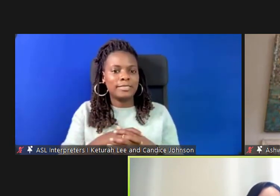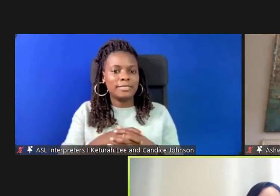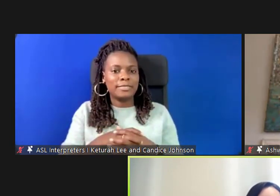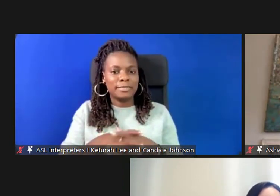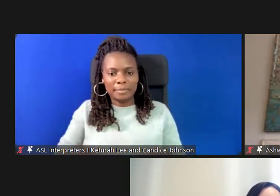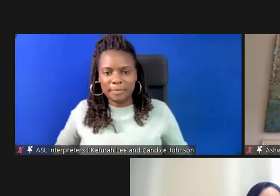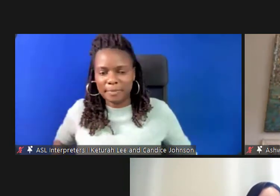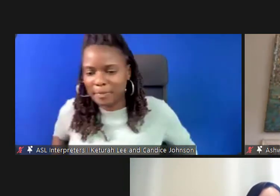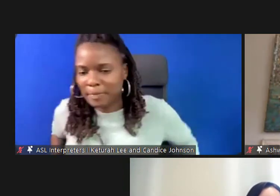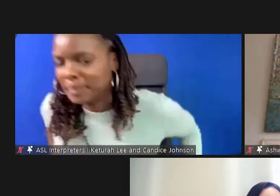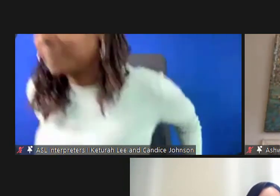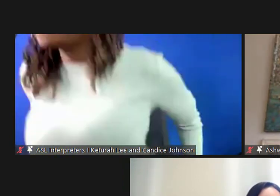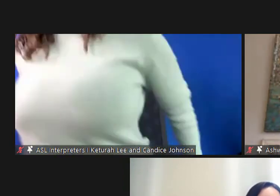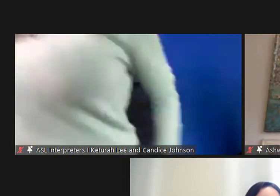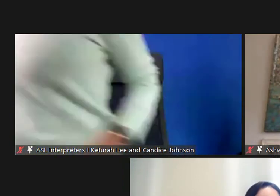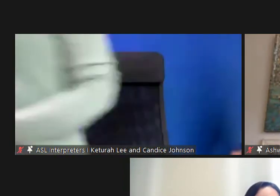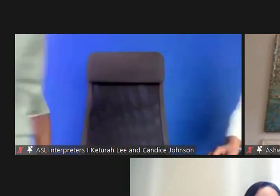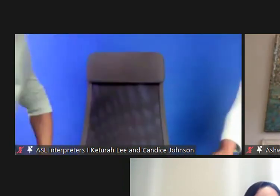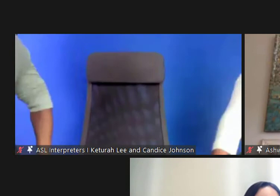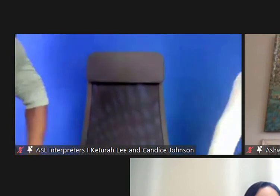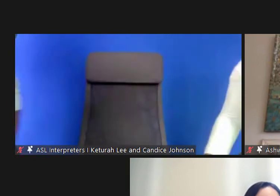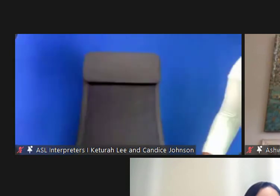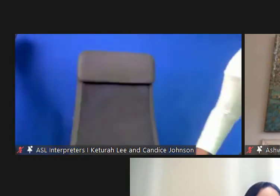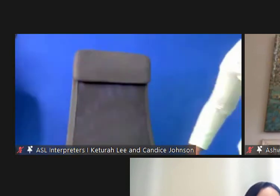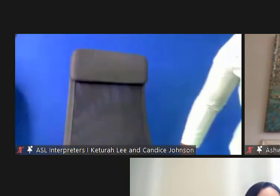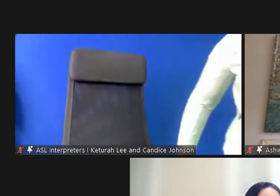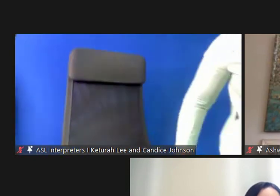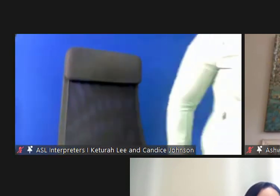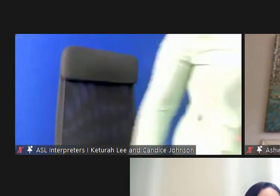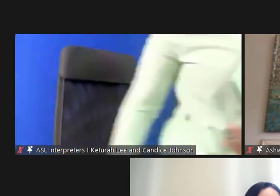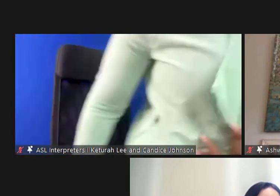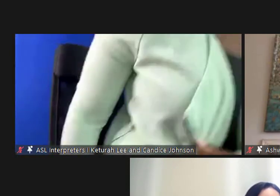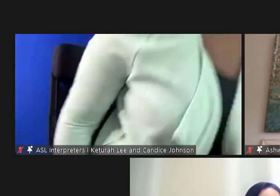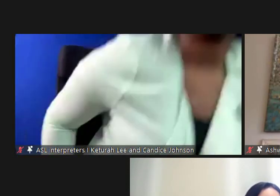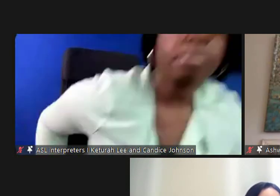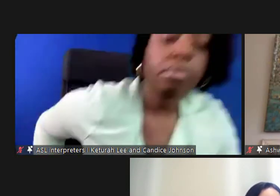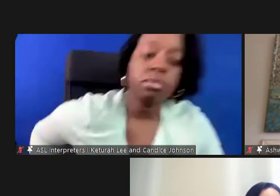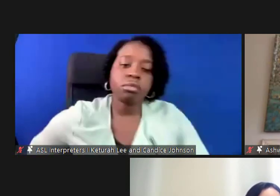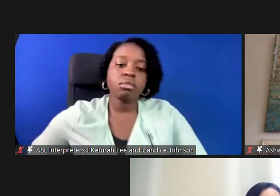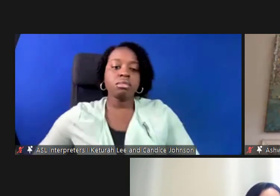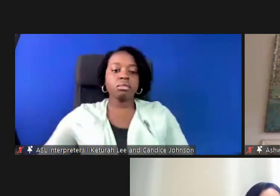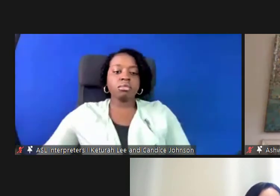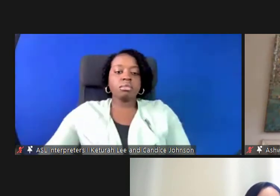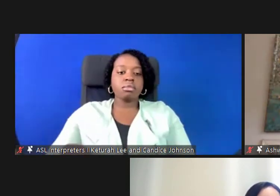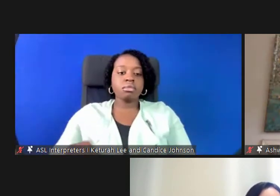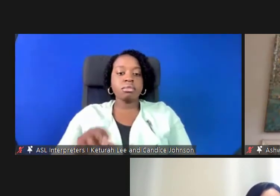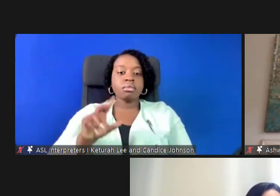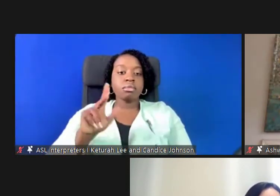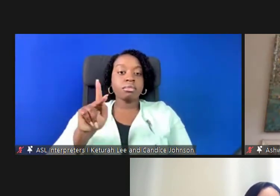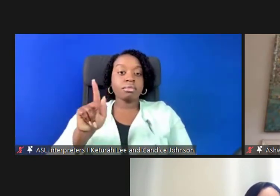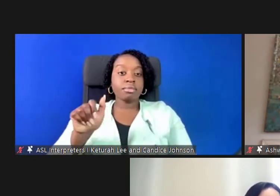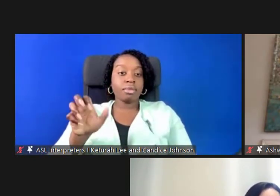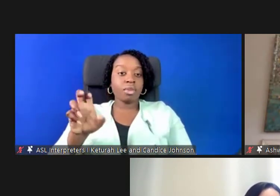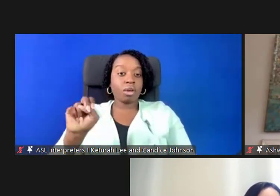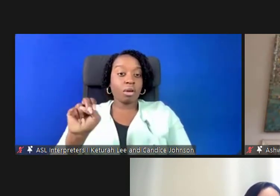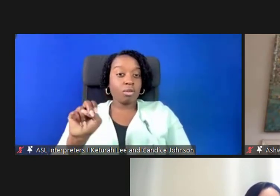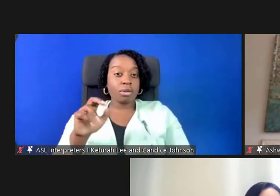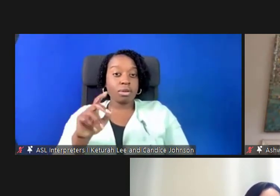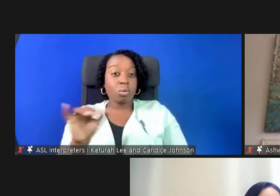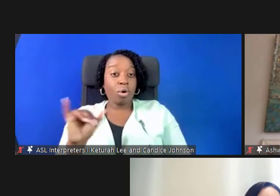And building on that, thank you also back to the principle of meeting people where they are and trying to understand their